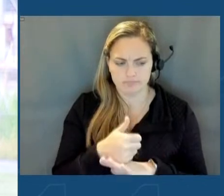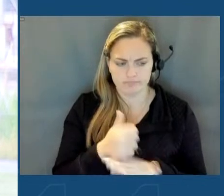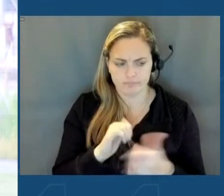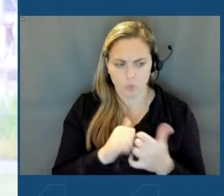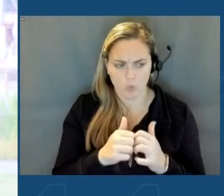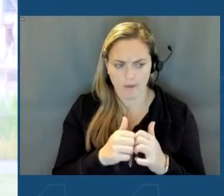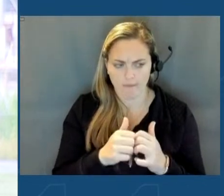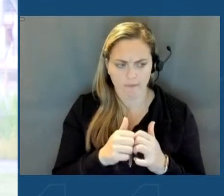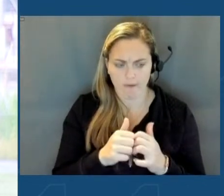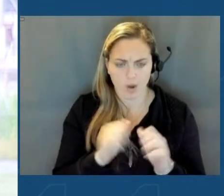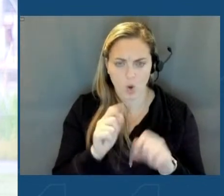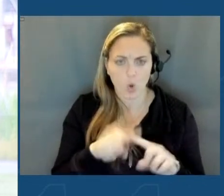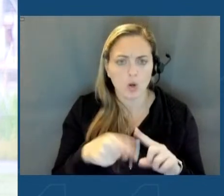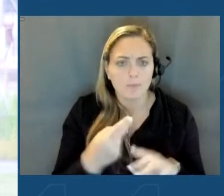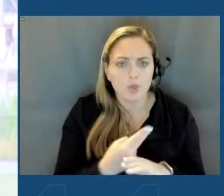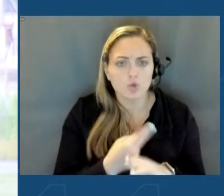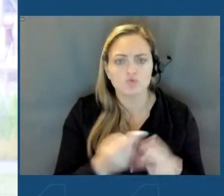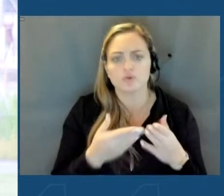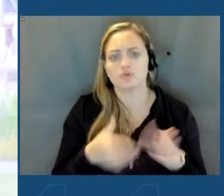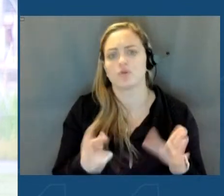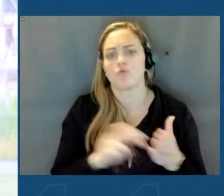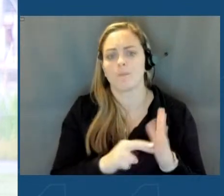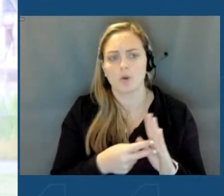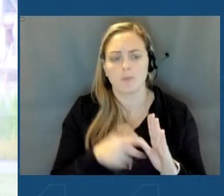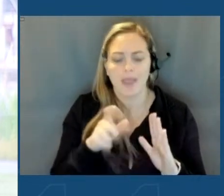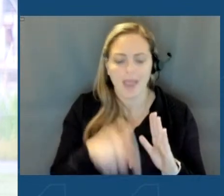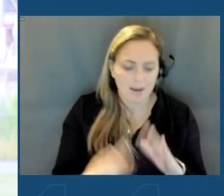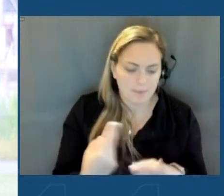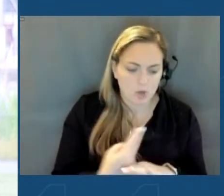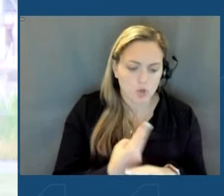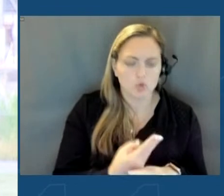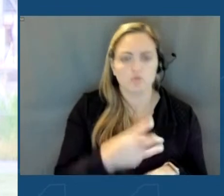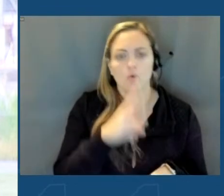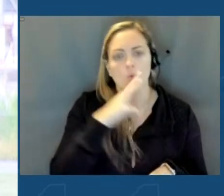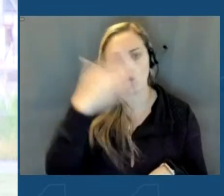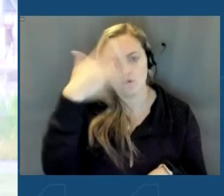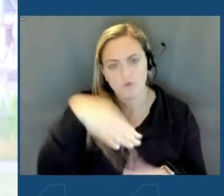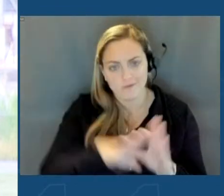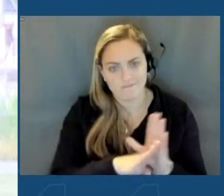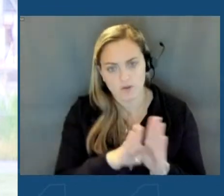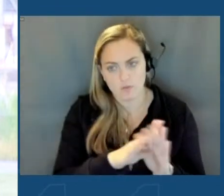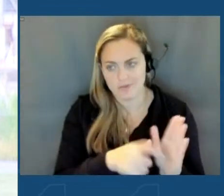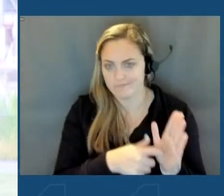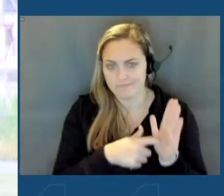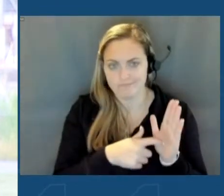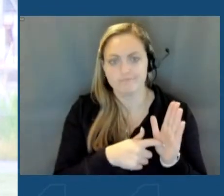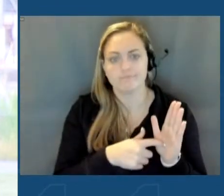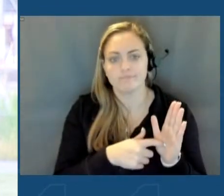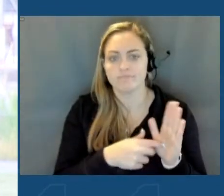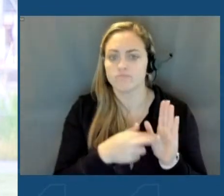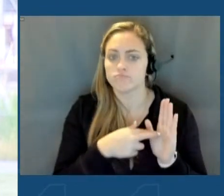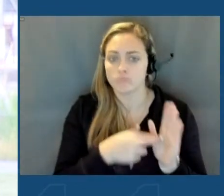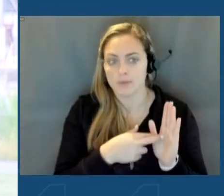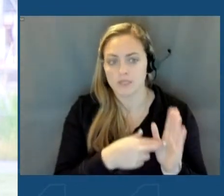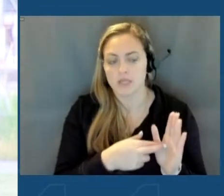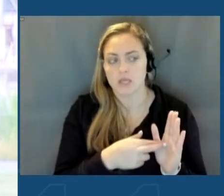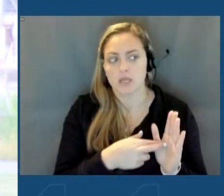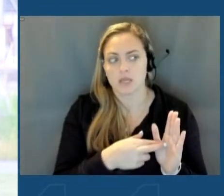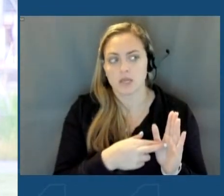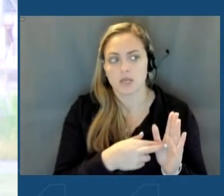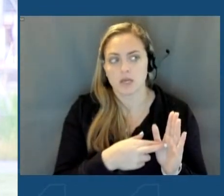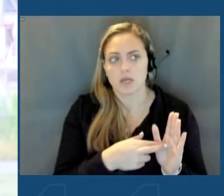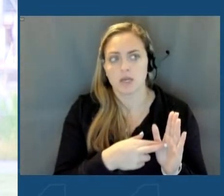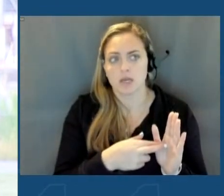couldn't be used for general purposes. It had to be used for waterfront development. And it represented an inflection